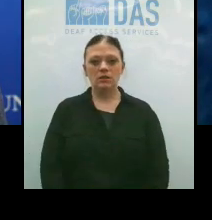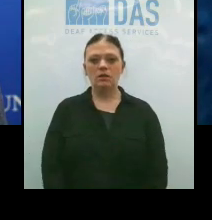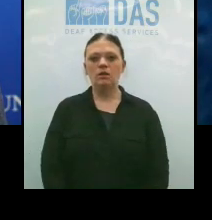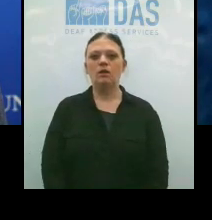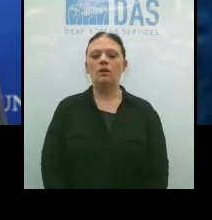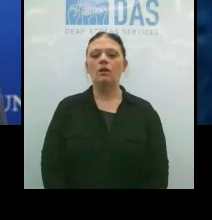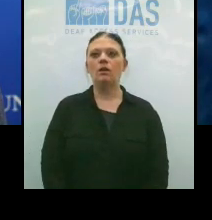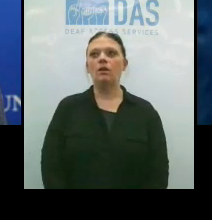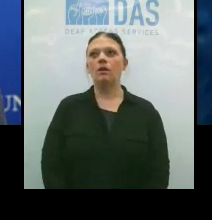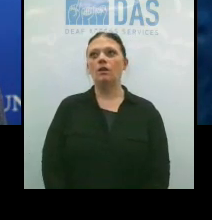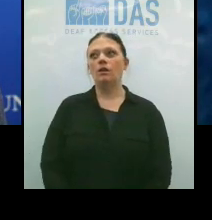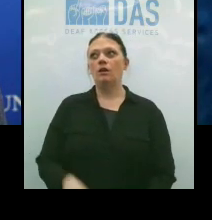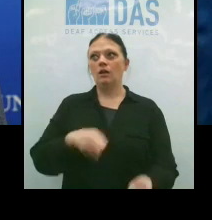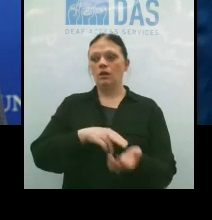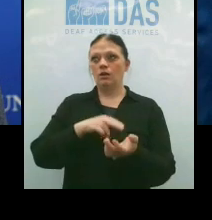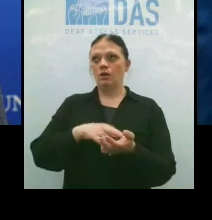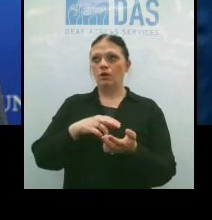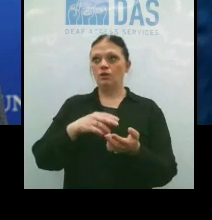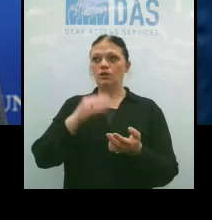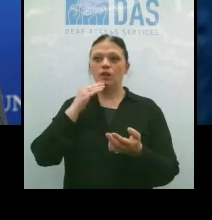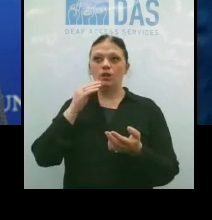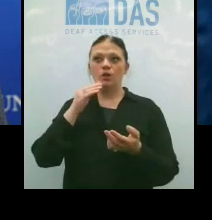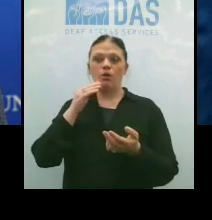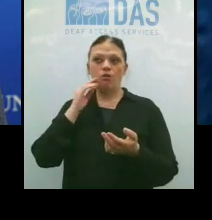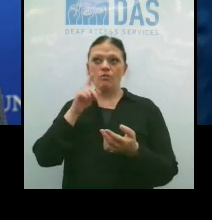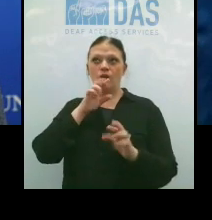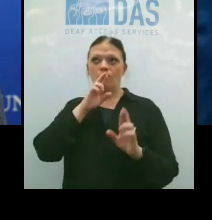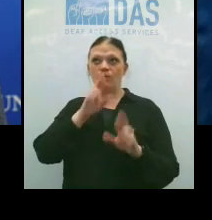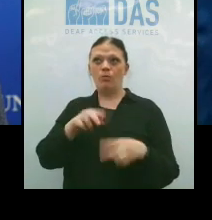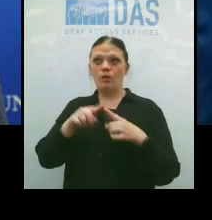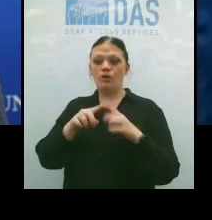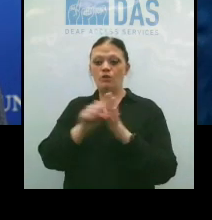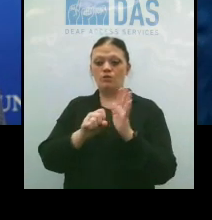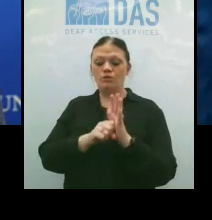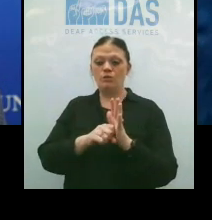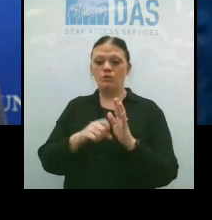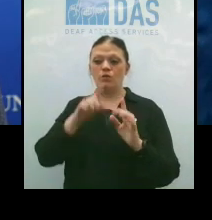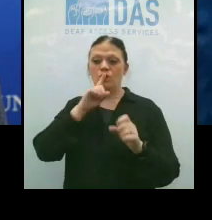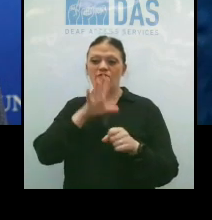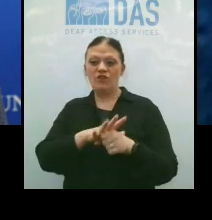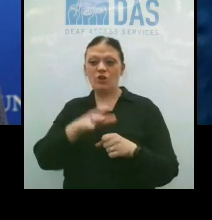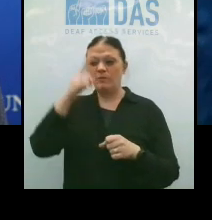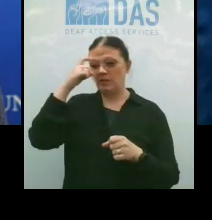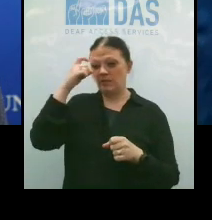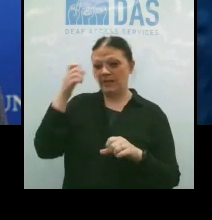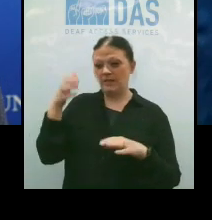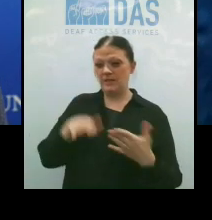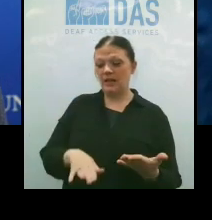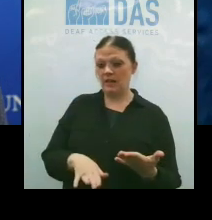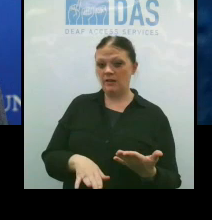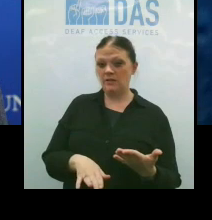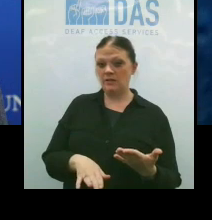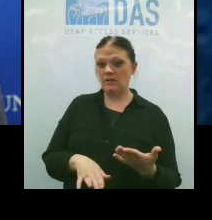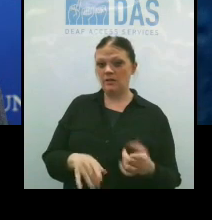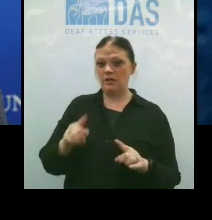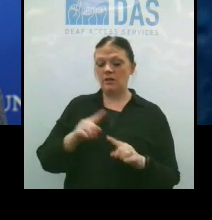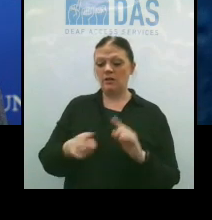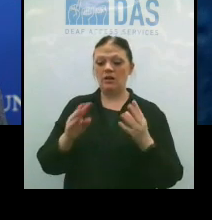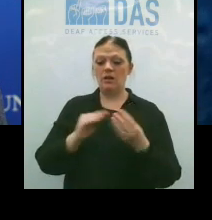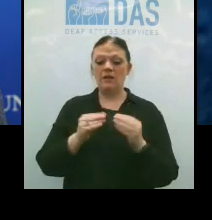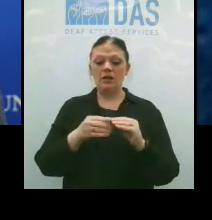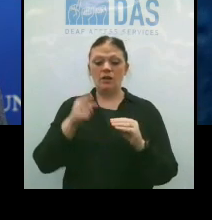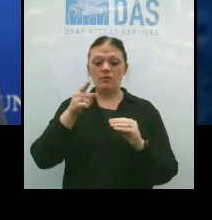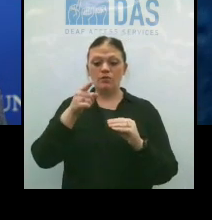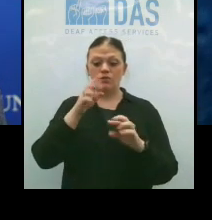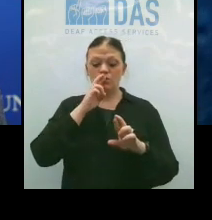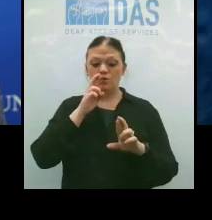the nursing homes have been reporting to the state both confirmed and suspected COVID-19 deaths. But are the numbers that you